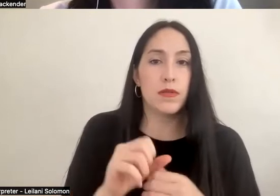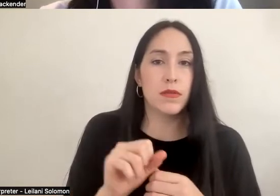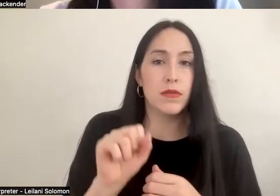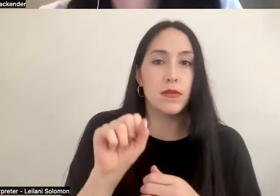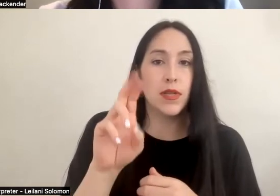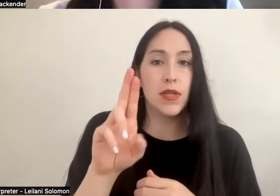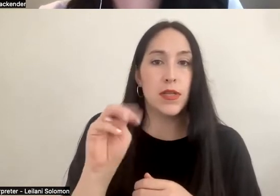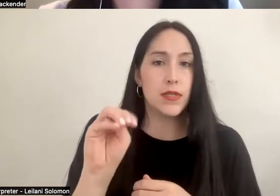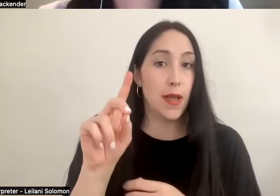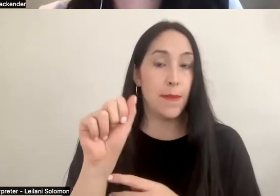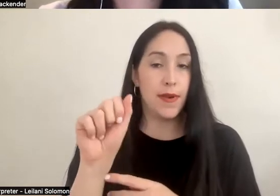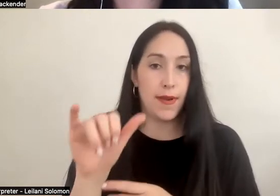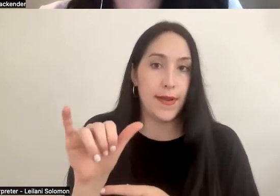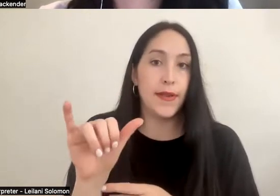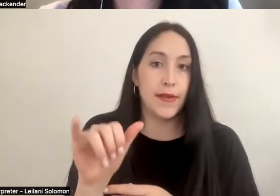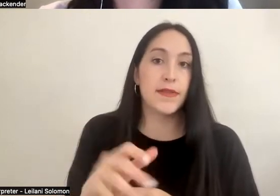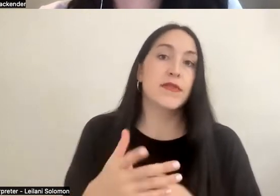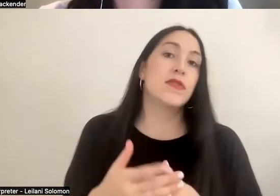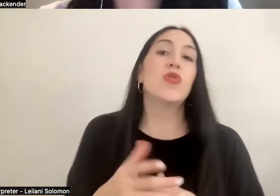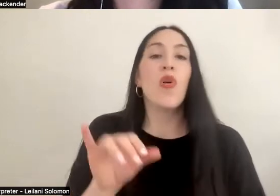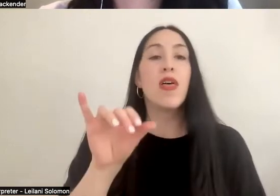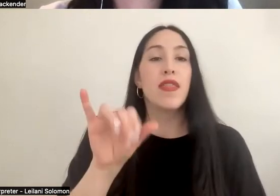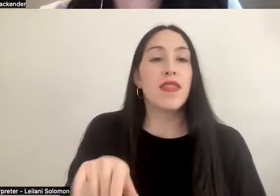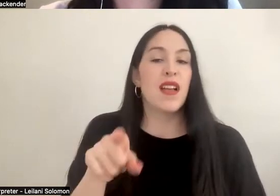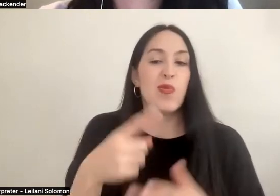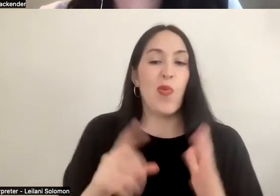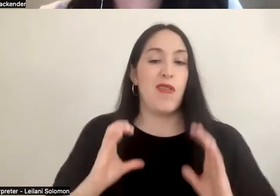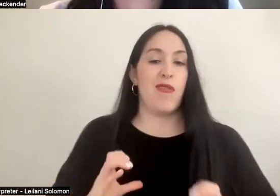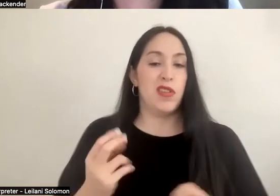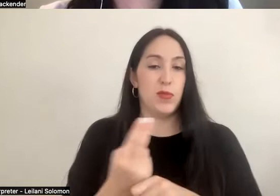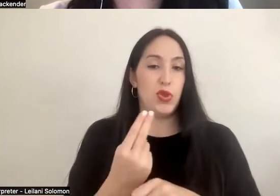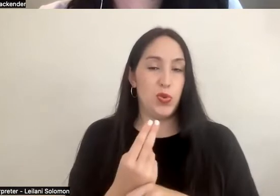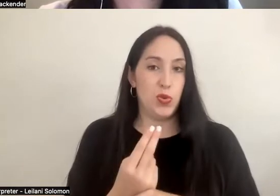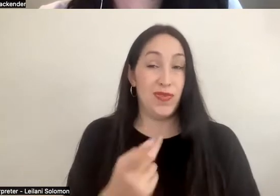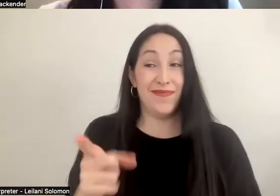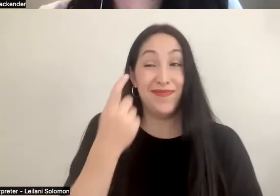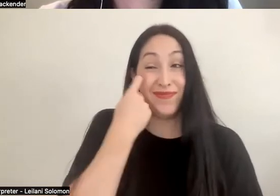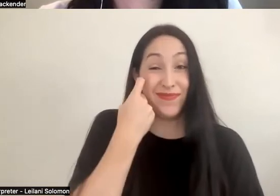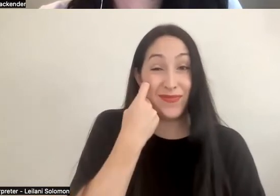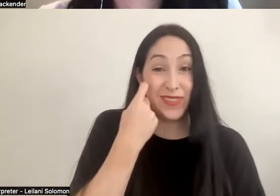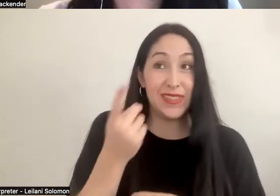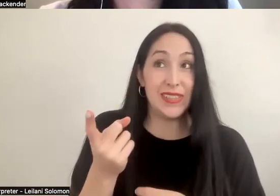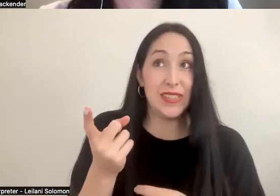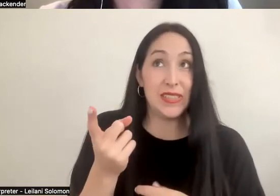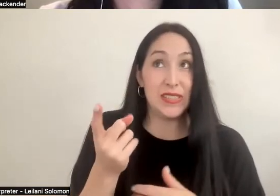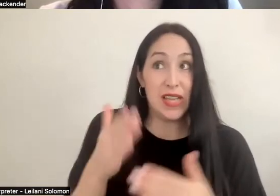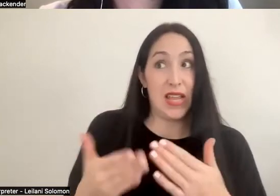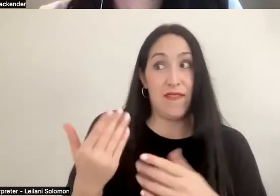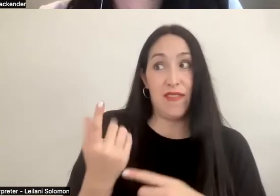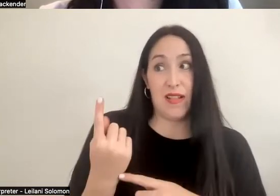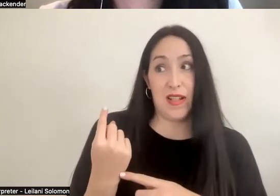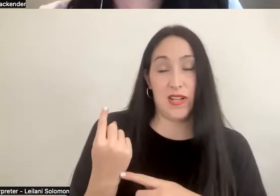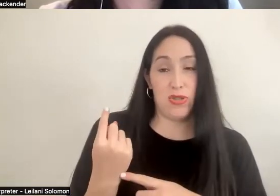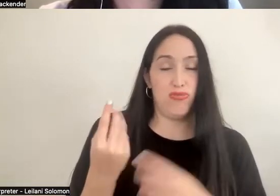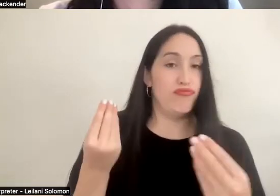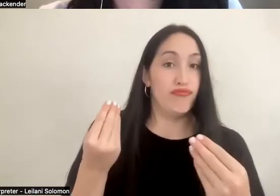was the customer user-facing interface. They recently, at the end of last year,